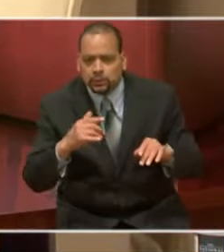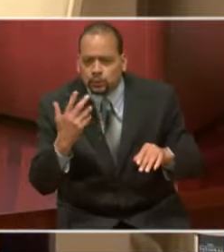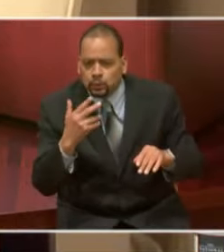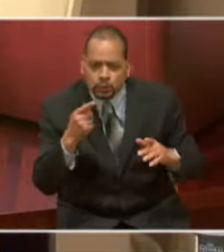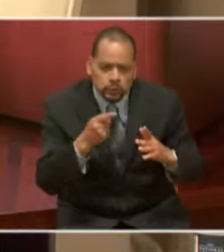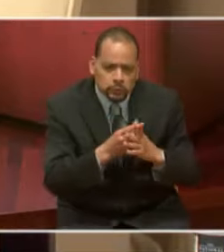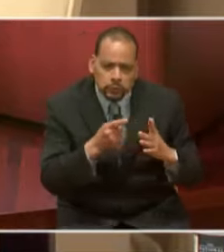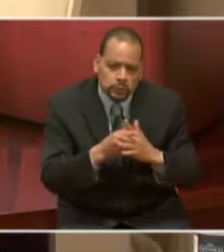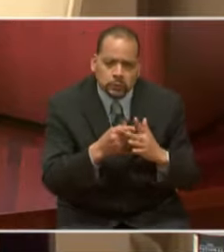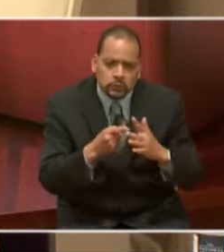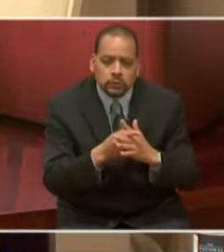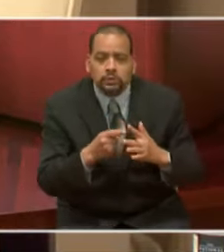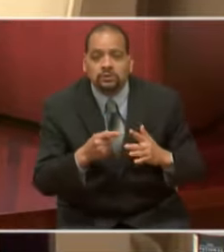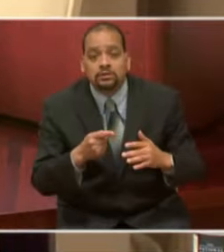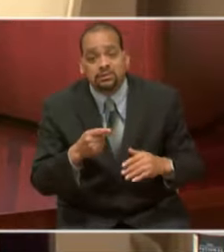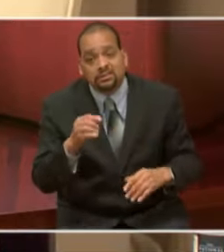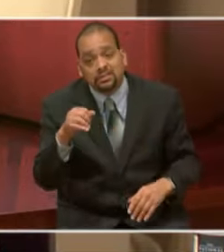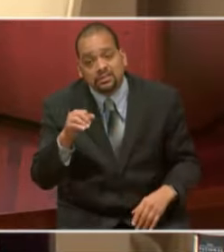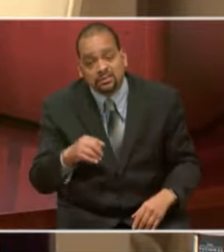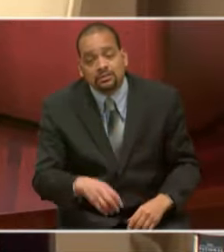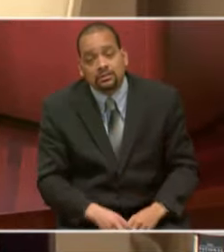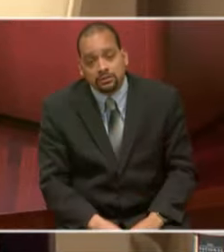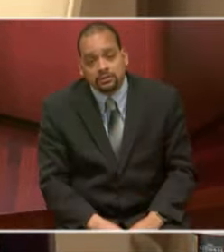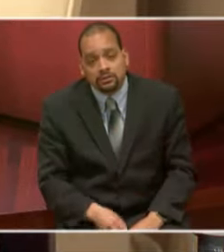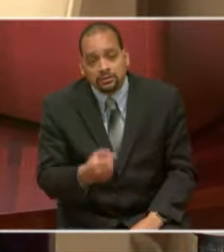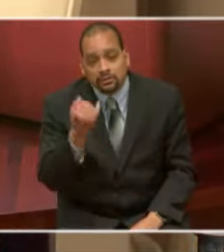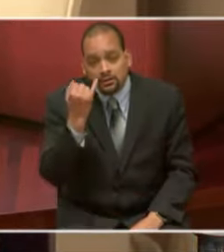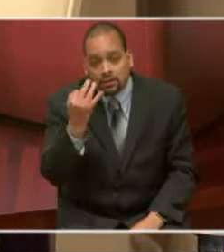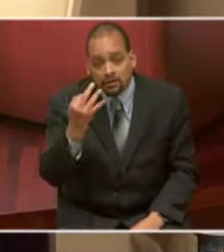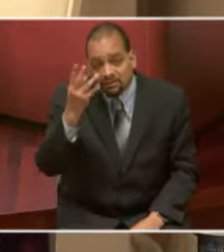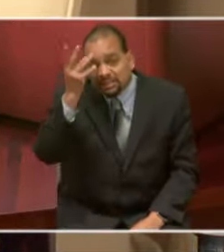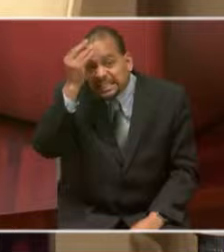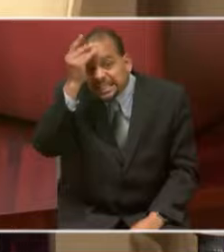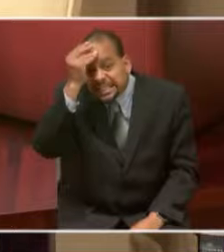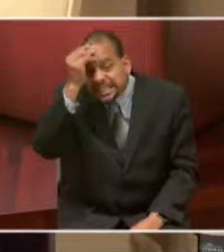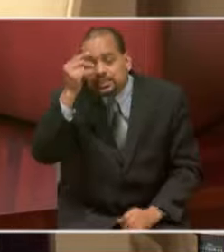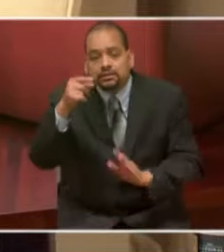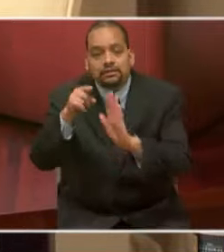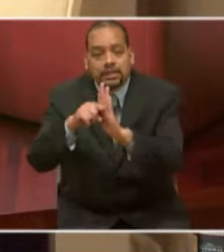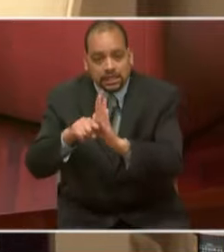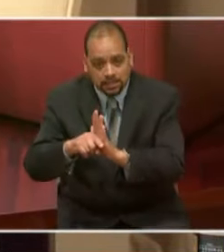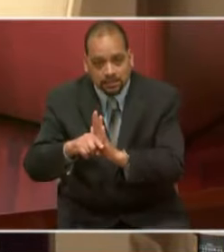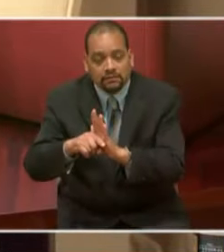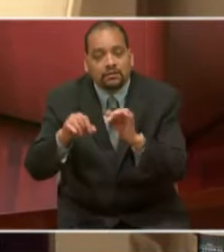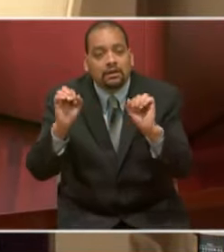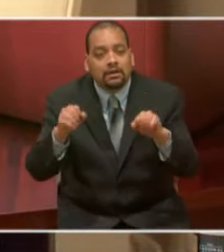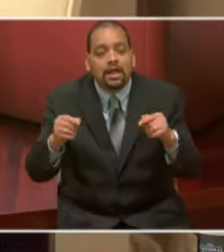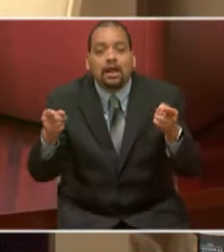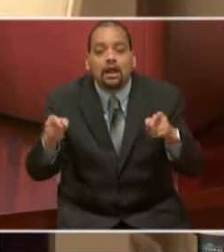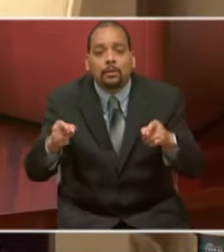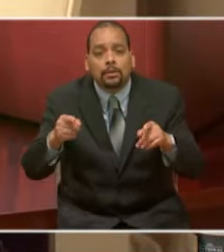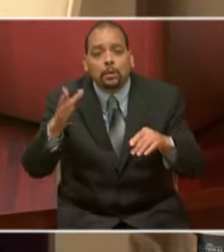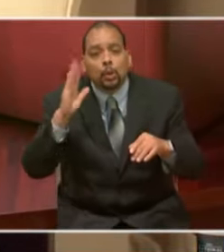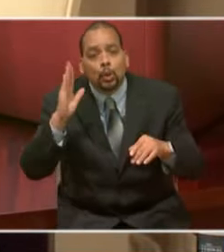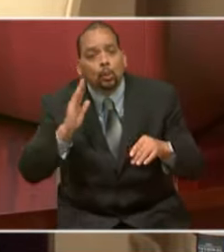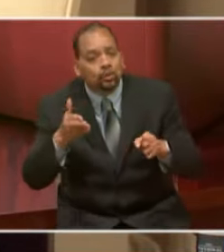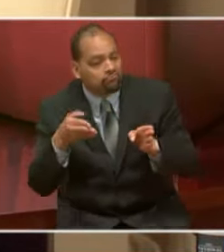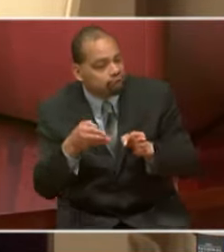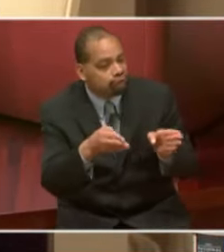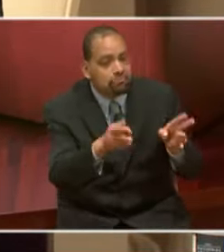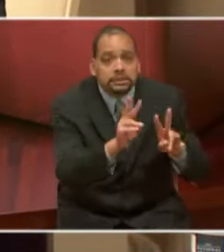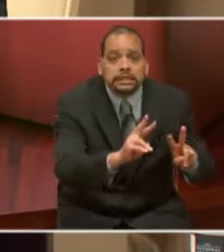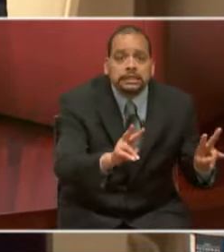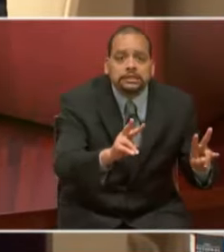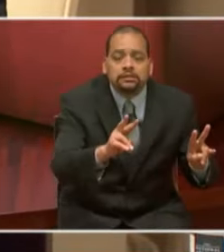protests through music, through drama. And some of the words, phrases,